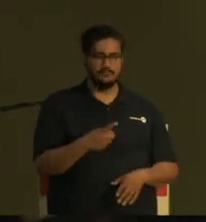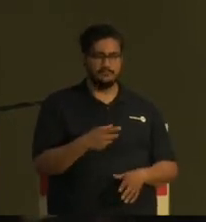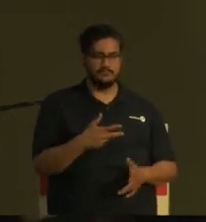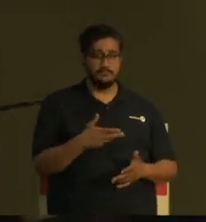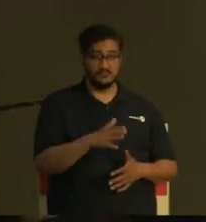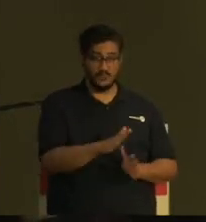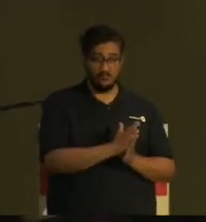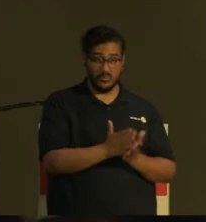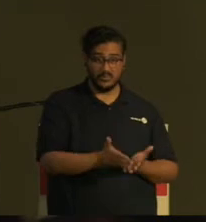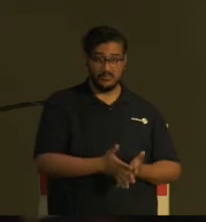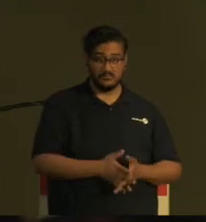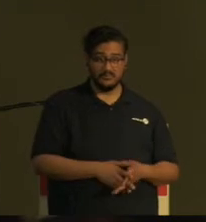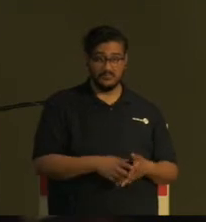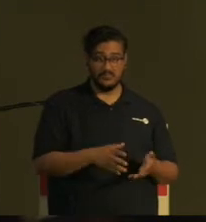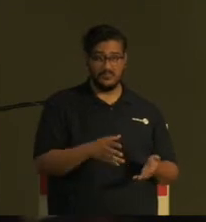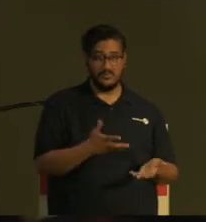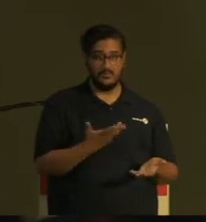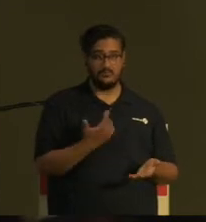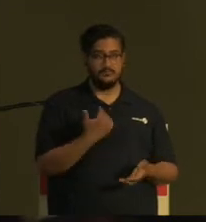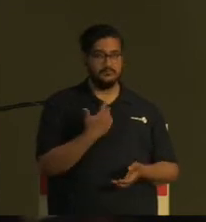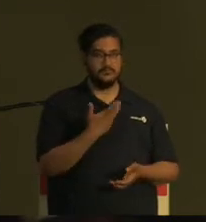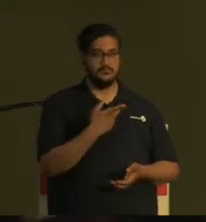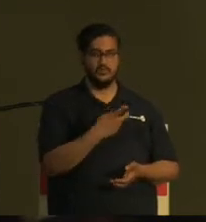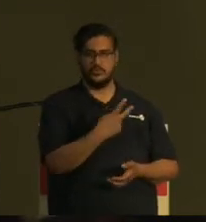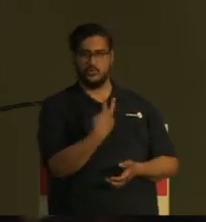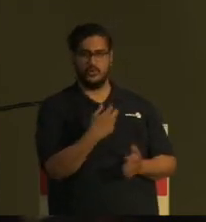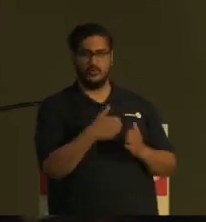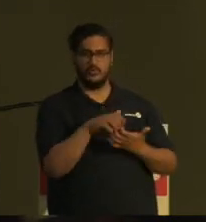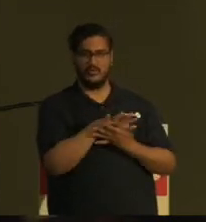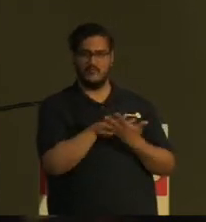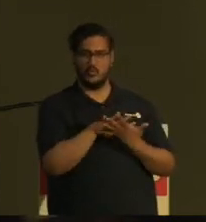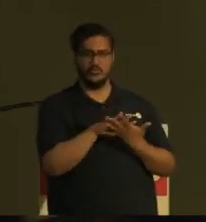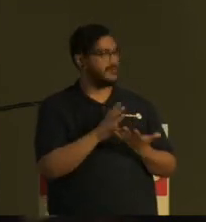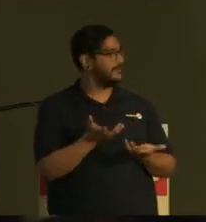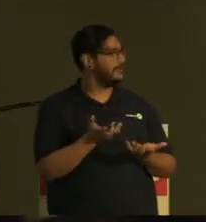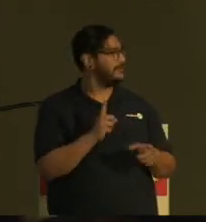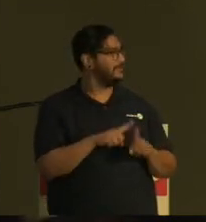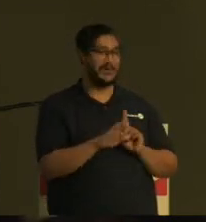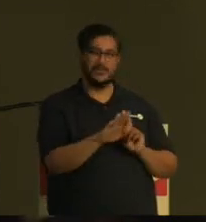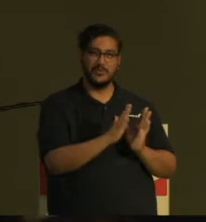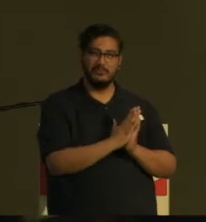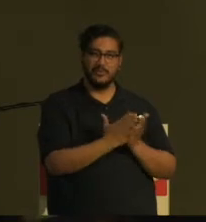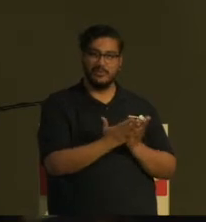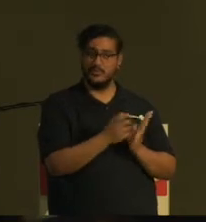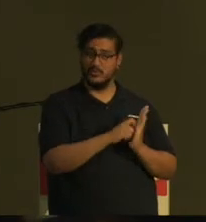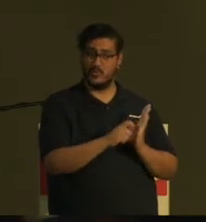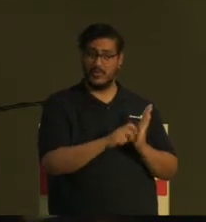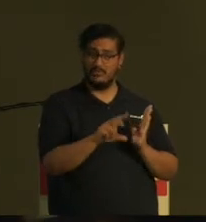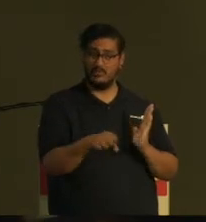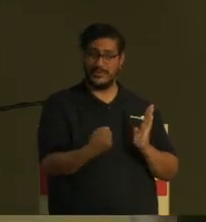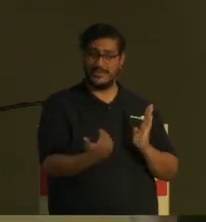your book, written, you look at me with complete confusion, but your book written 30 years